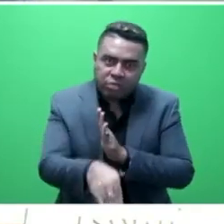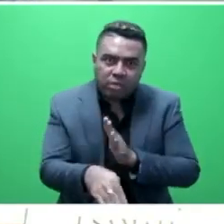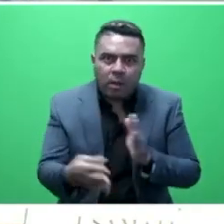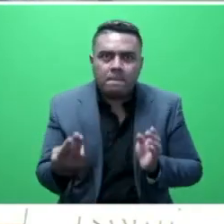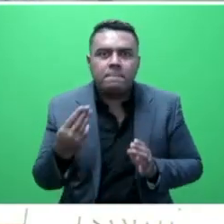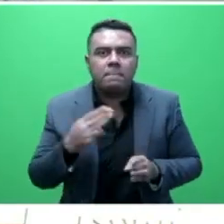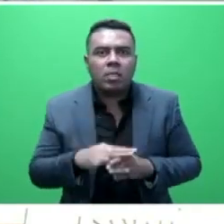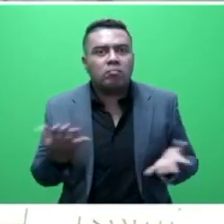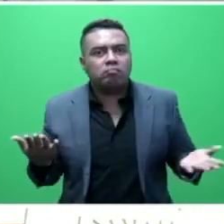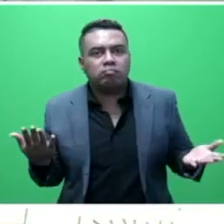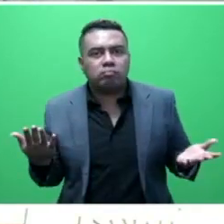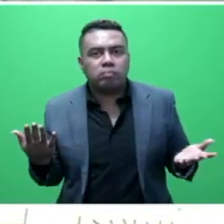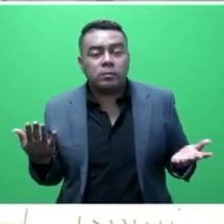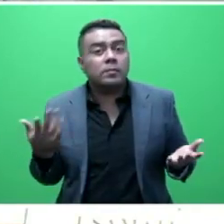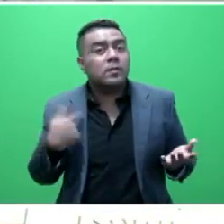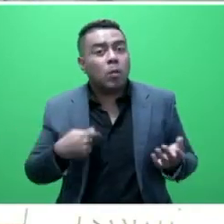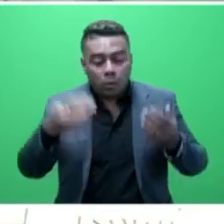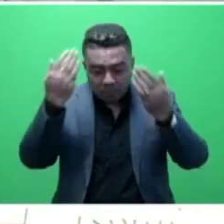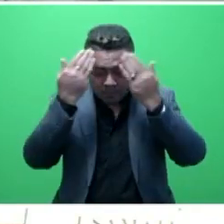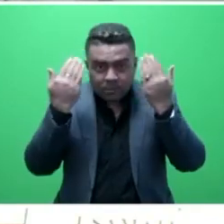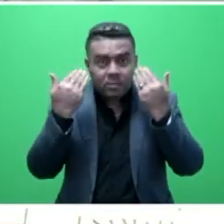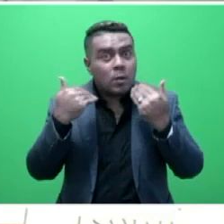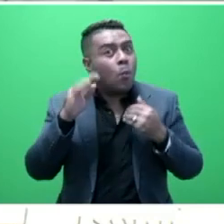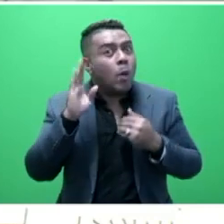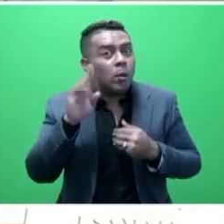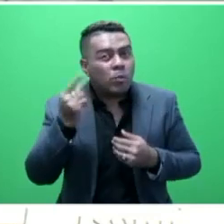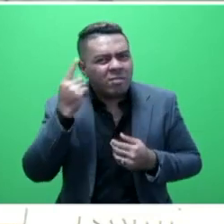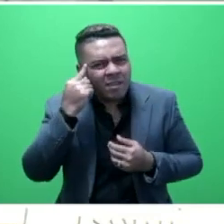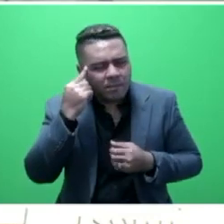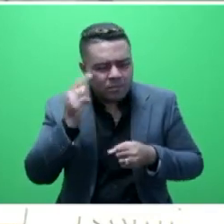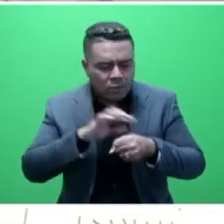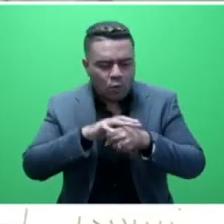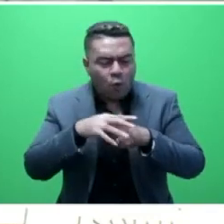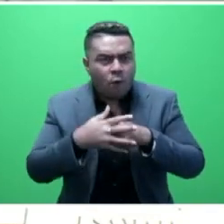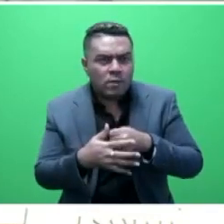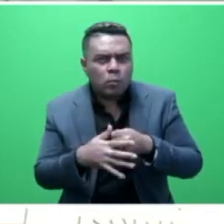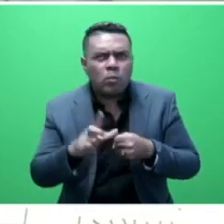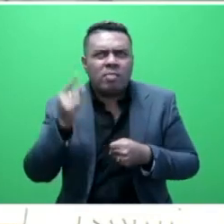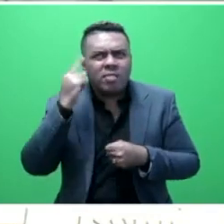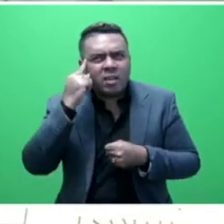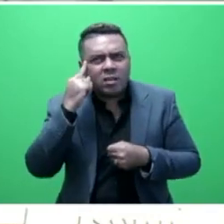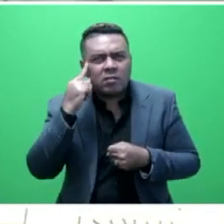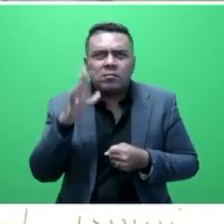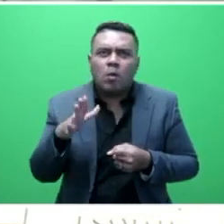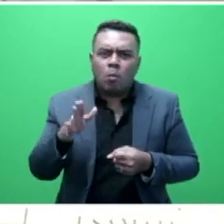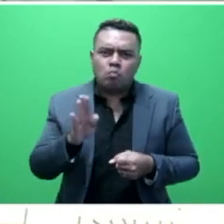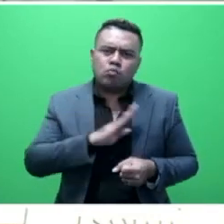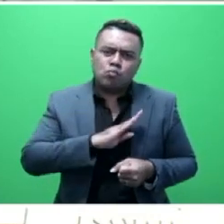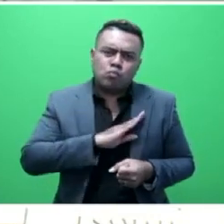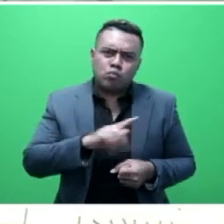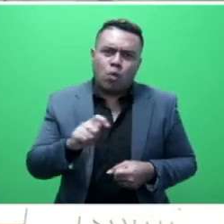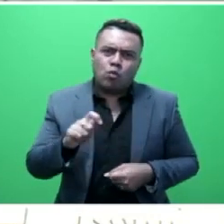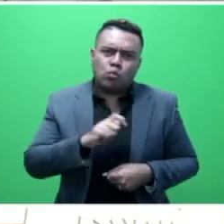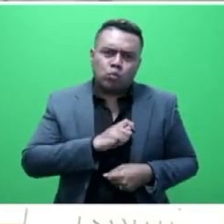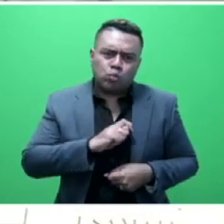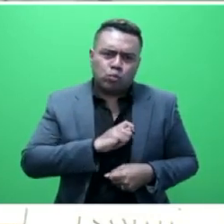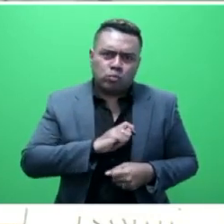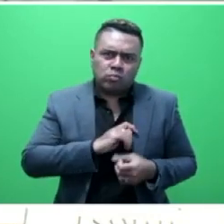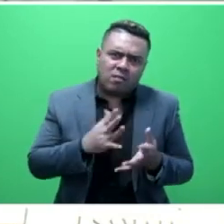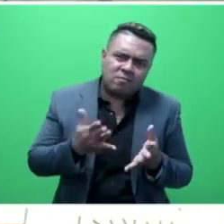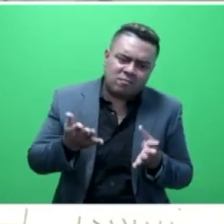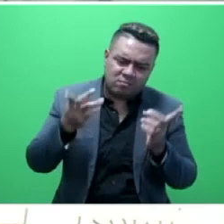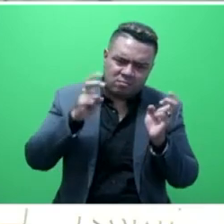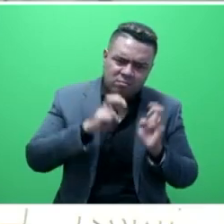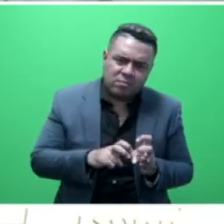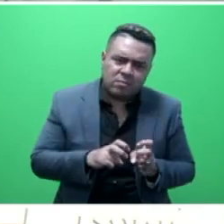Speaker, when we imagine a victim of COVID-19, we may picture a grandparent bedridden in overcrowded ICU